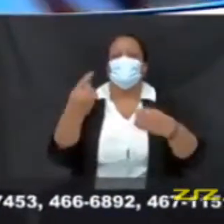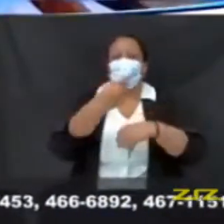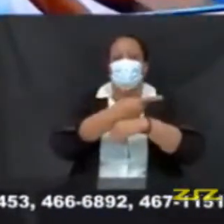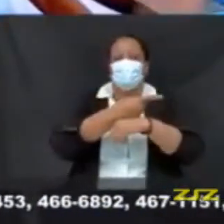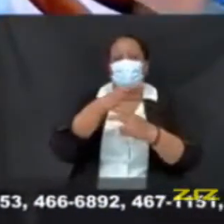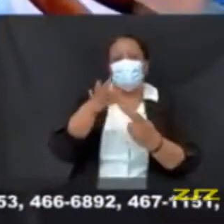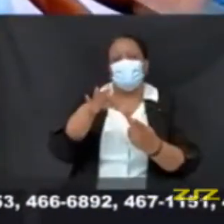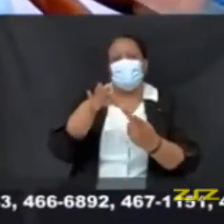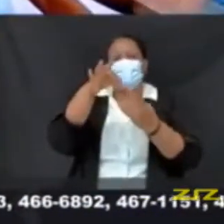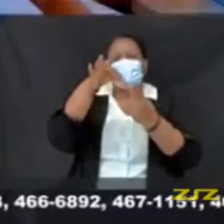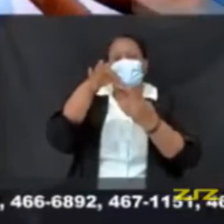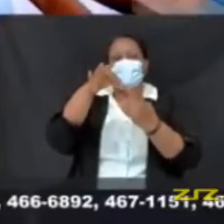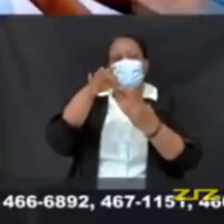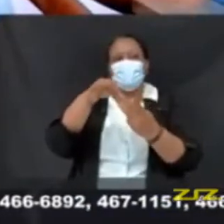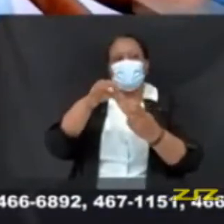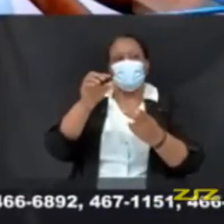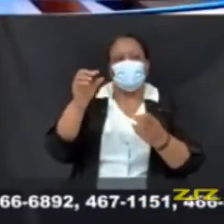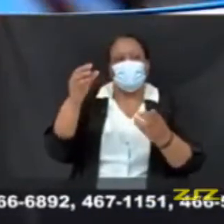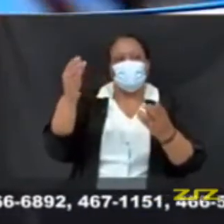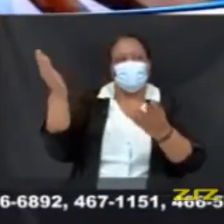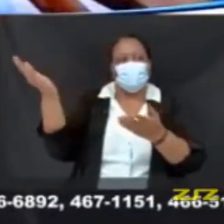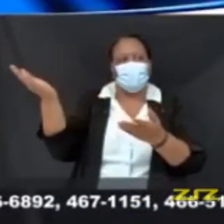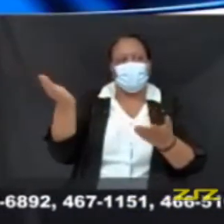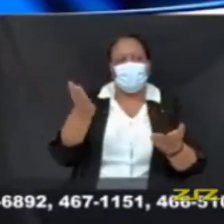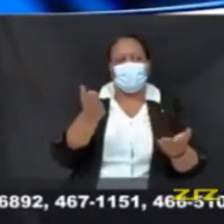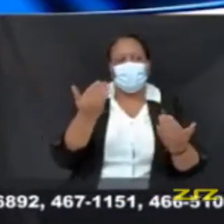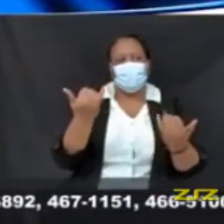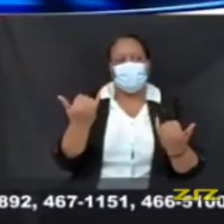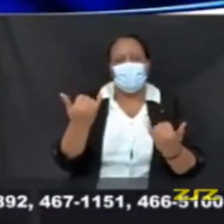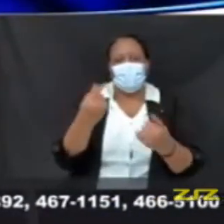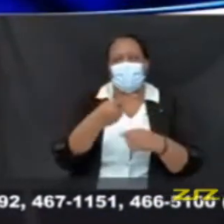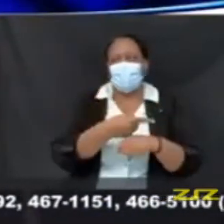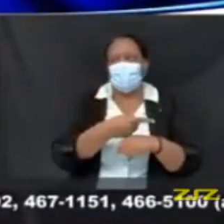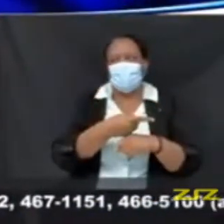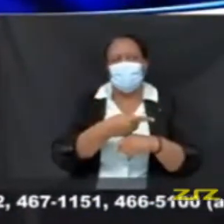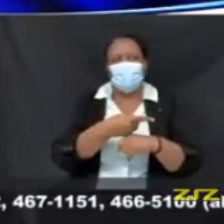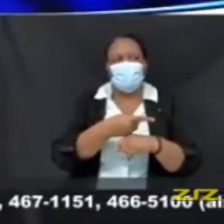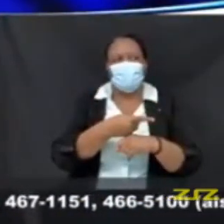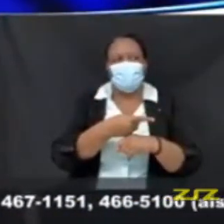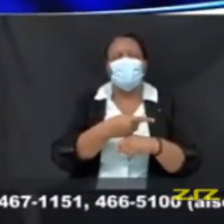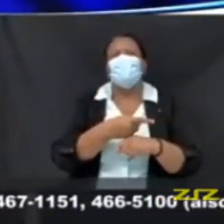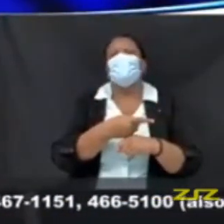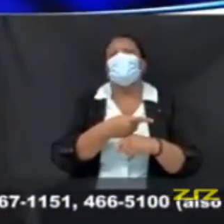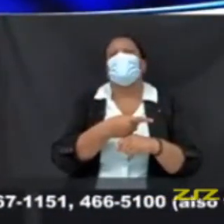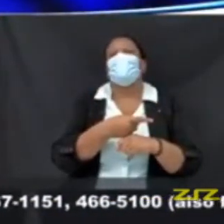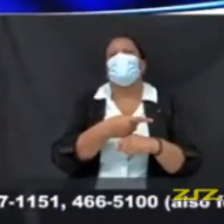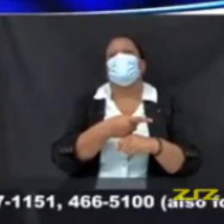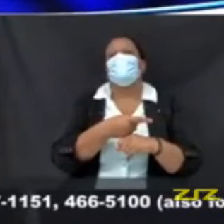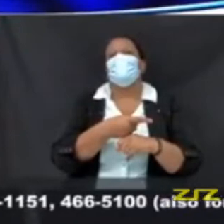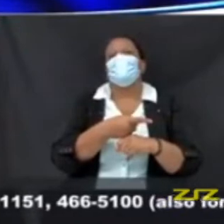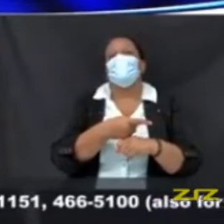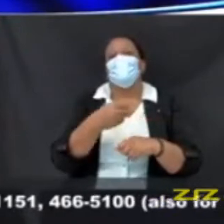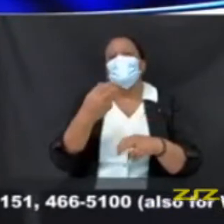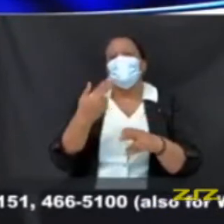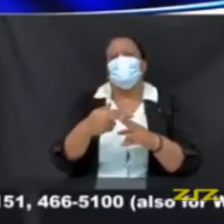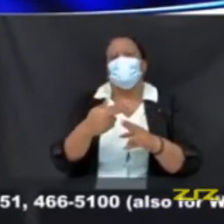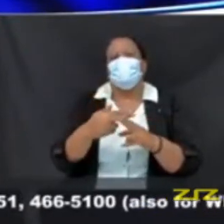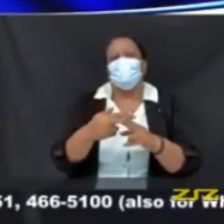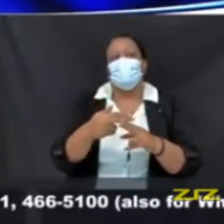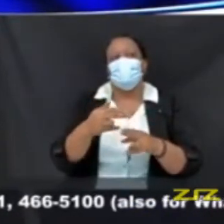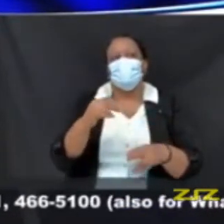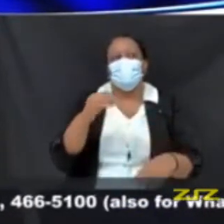us, Lieutenant Colonel Shane Moran, Chief of Security Cooperation from the Military Liaison